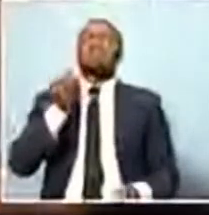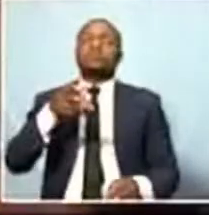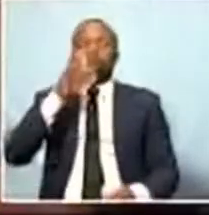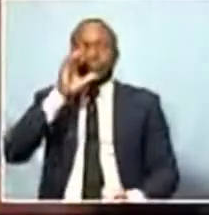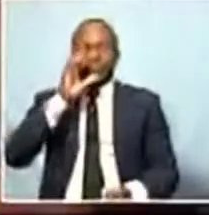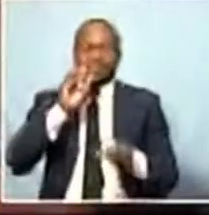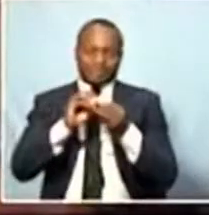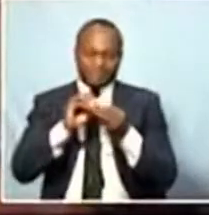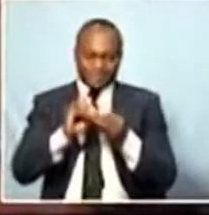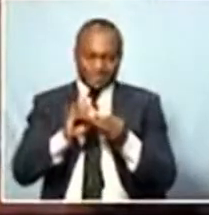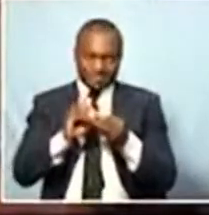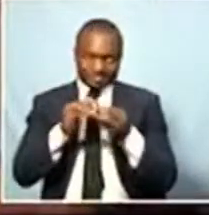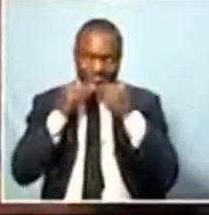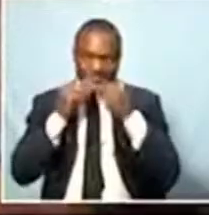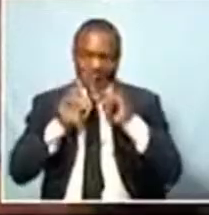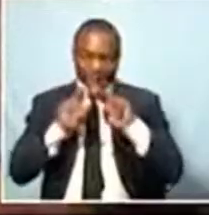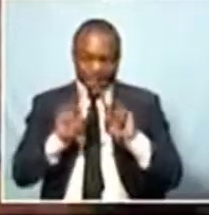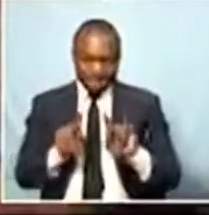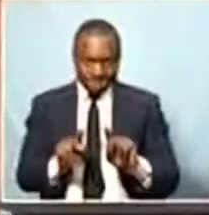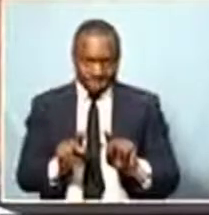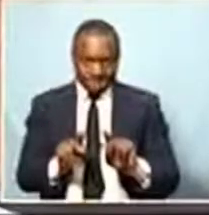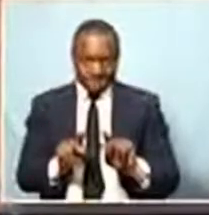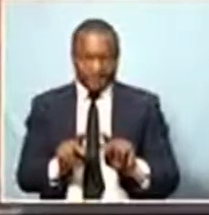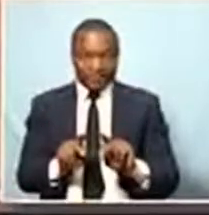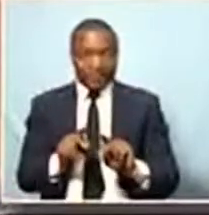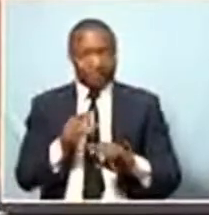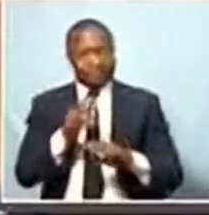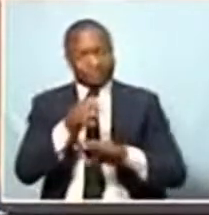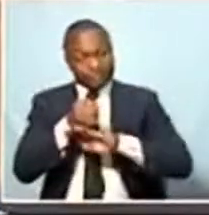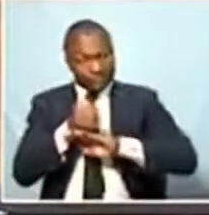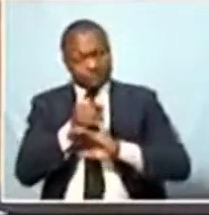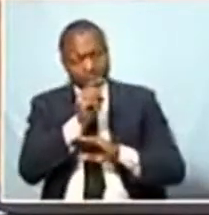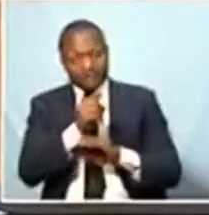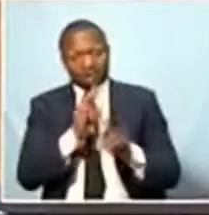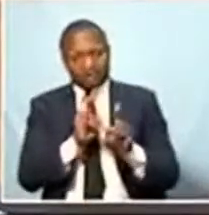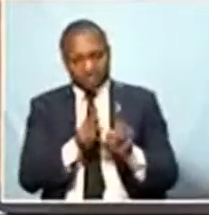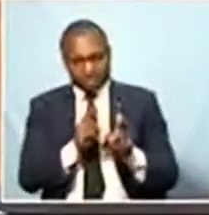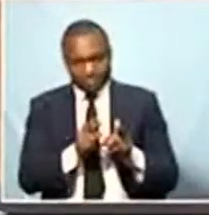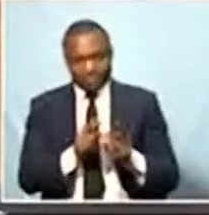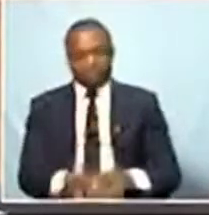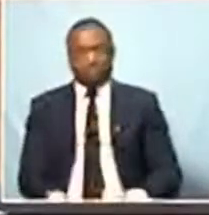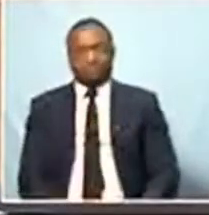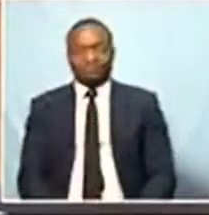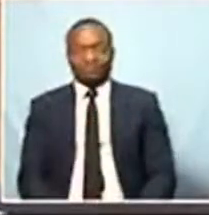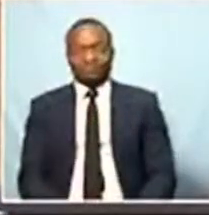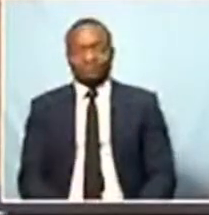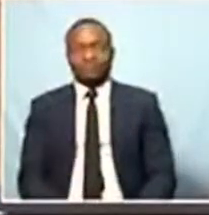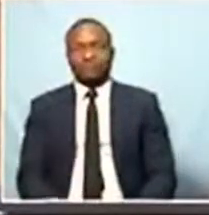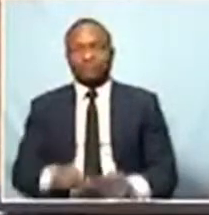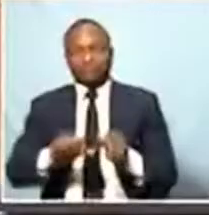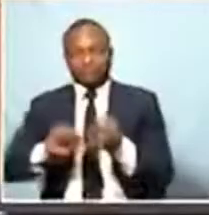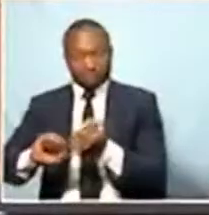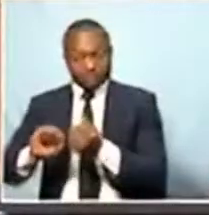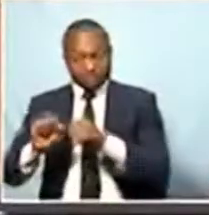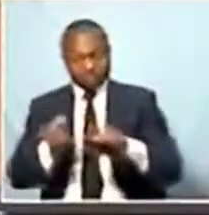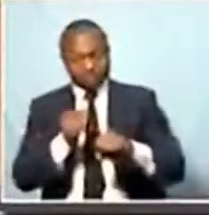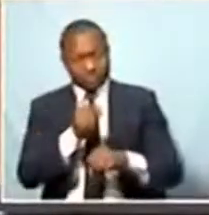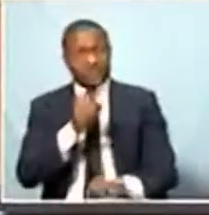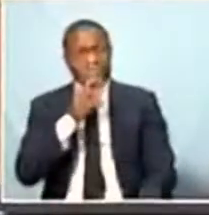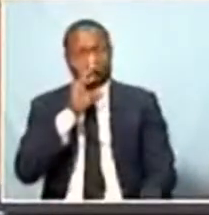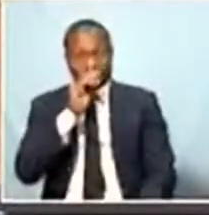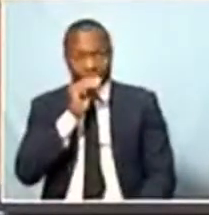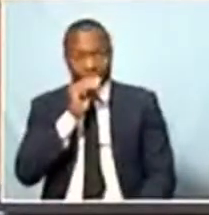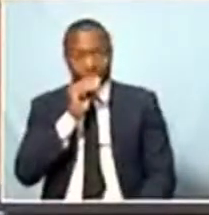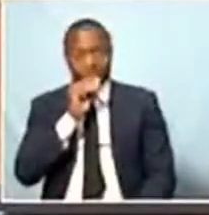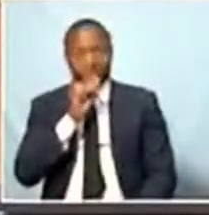So I will invite you to respond. I will protect you from speaking as the